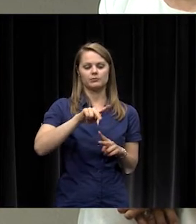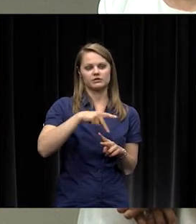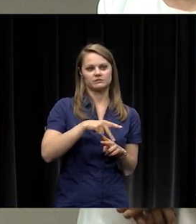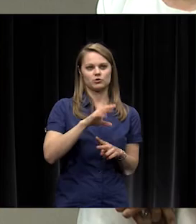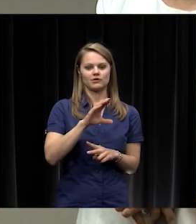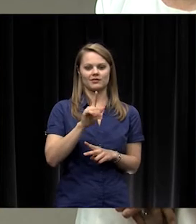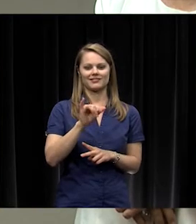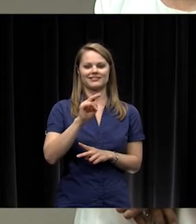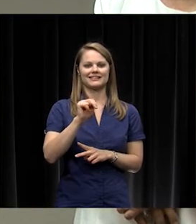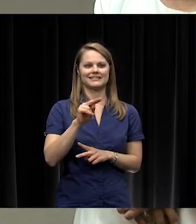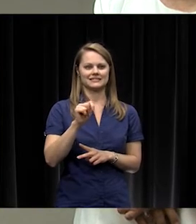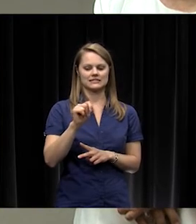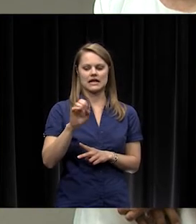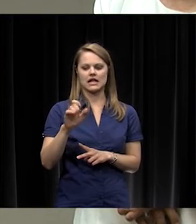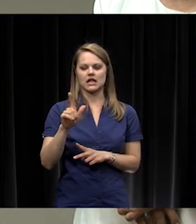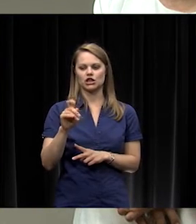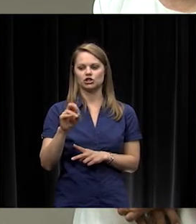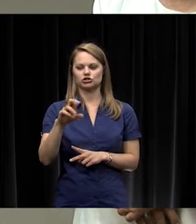Elbers.